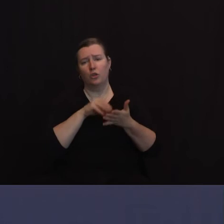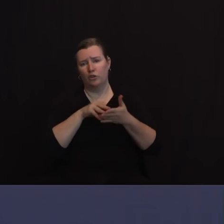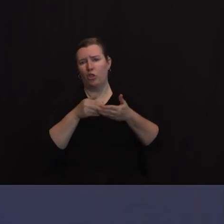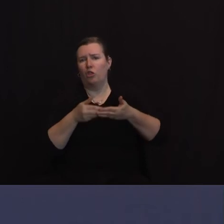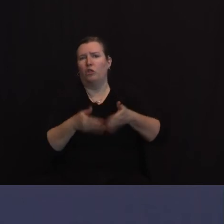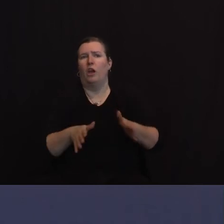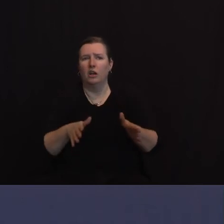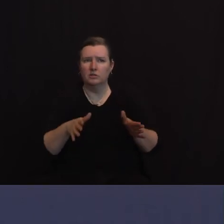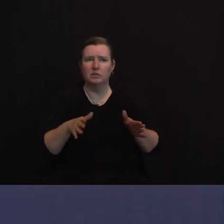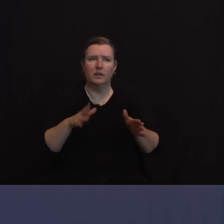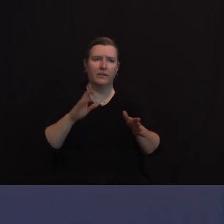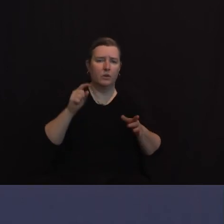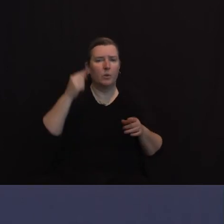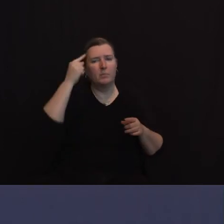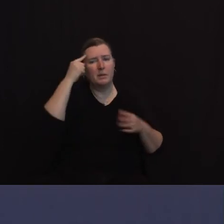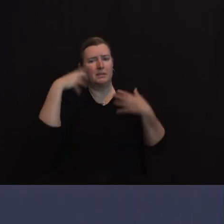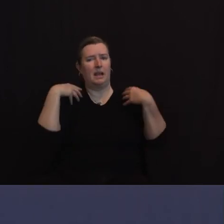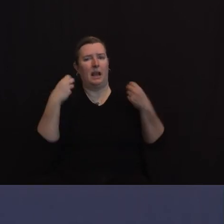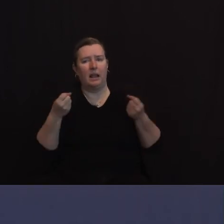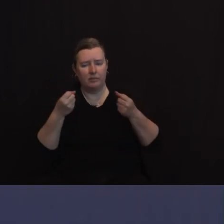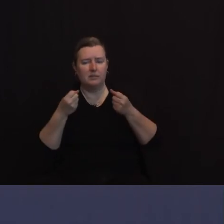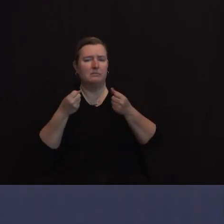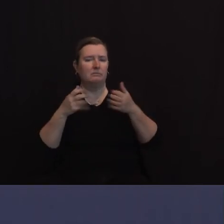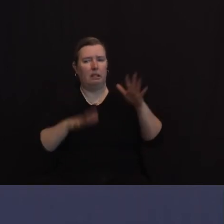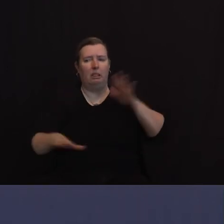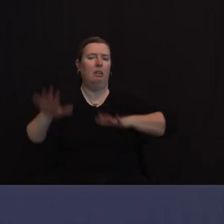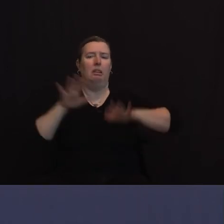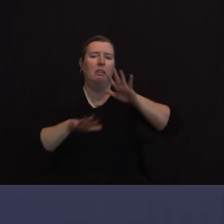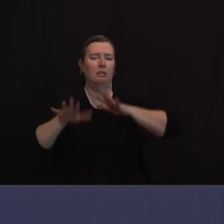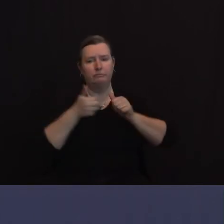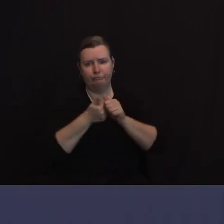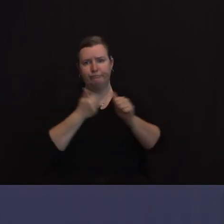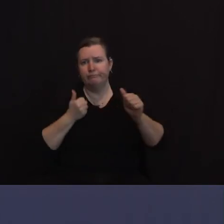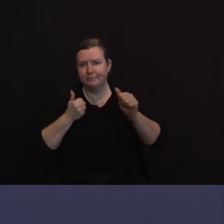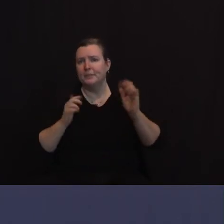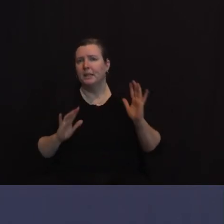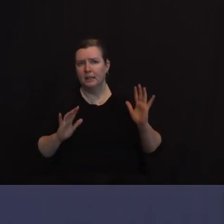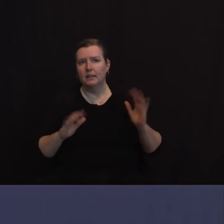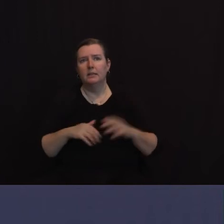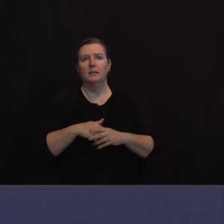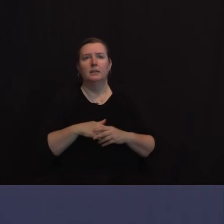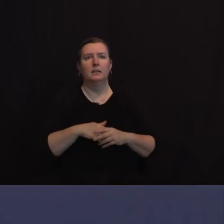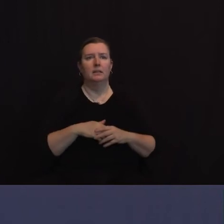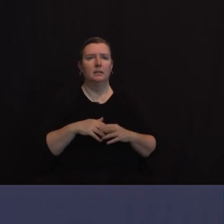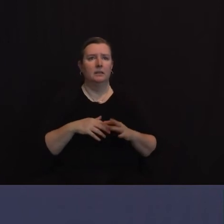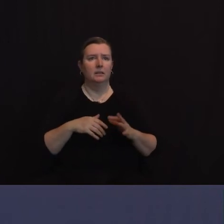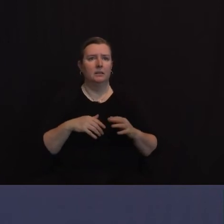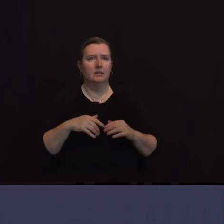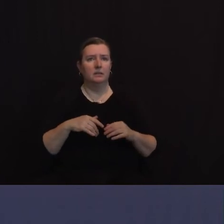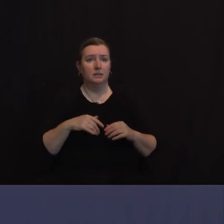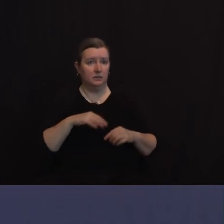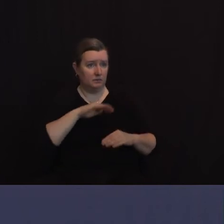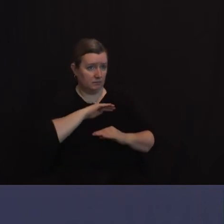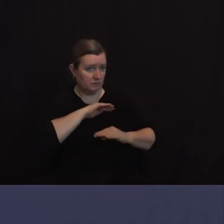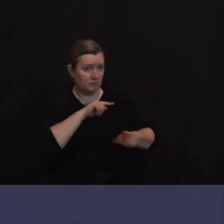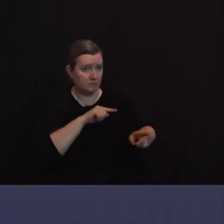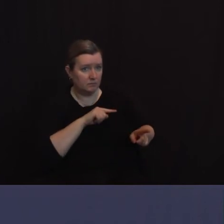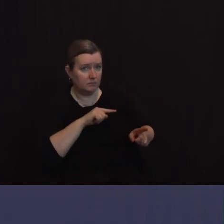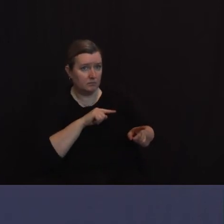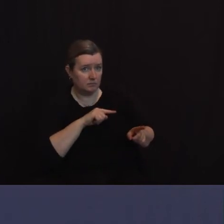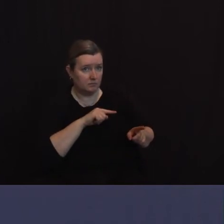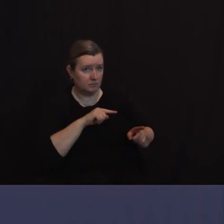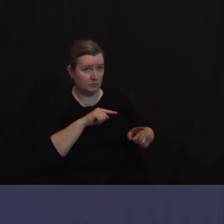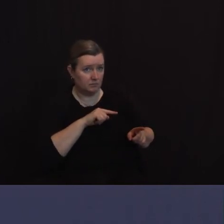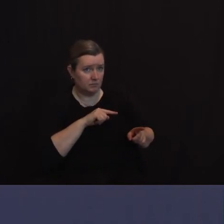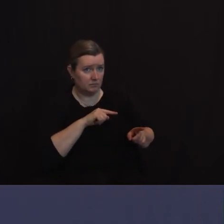Listen, I'll just give you my overarching reaction. You good with that on those thoughts? I'm not